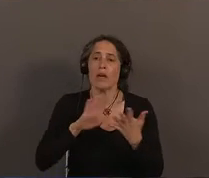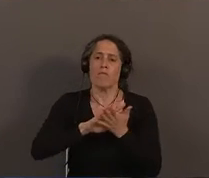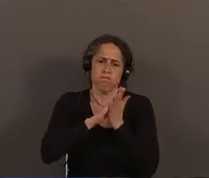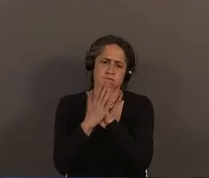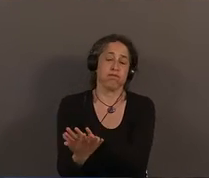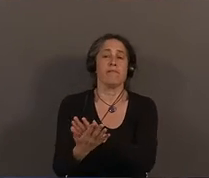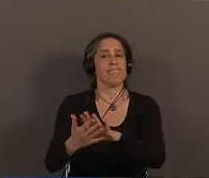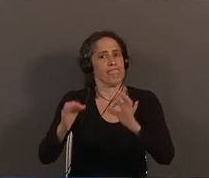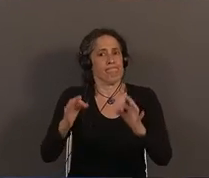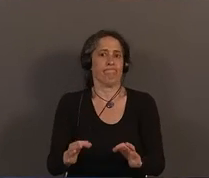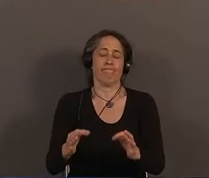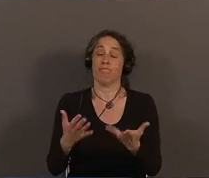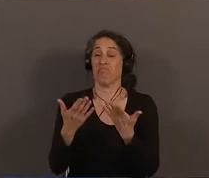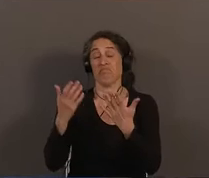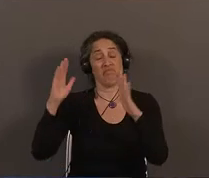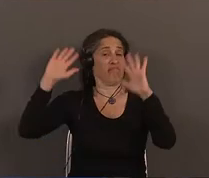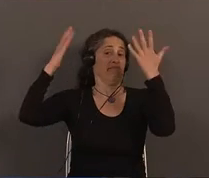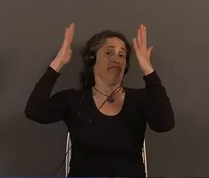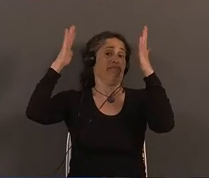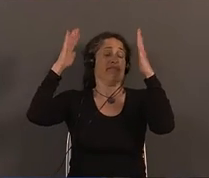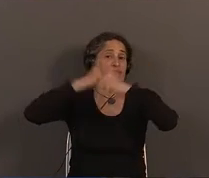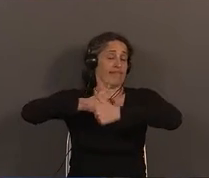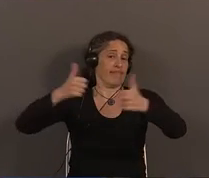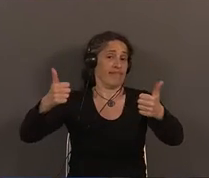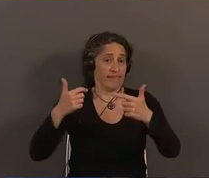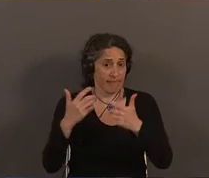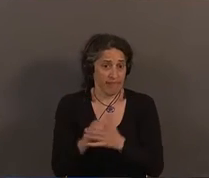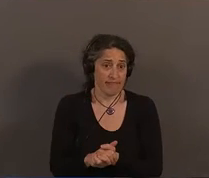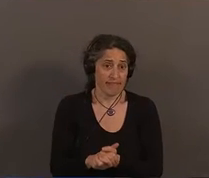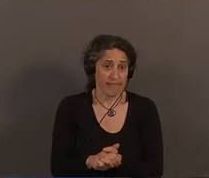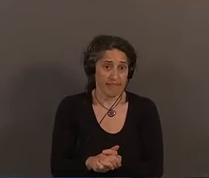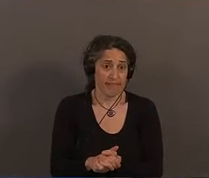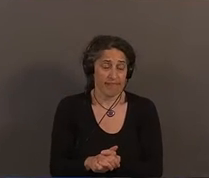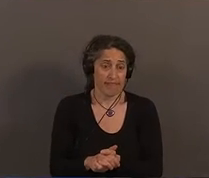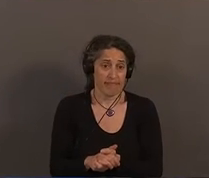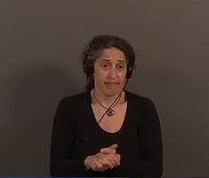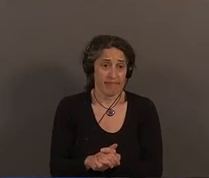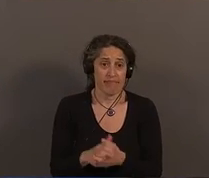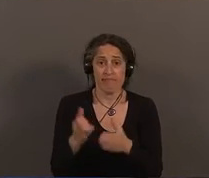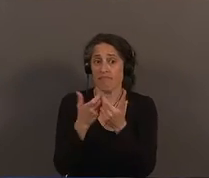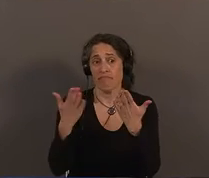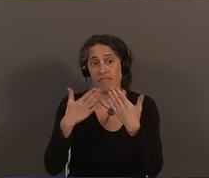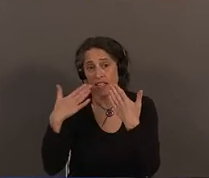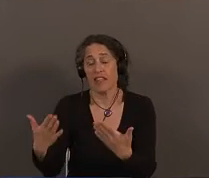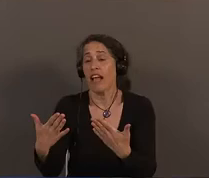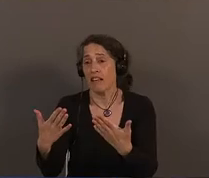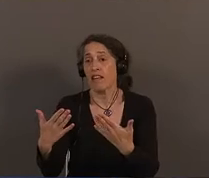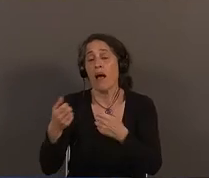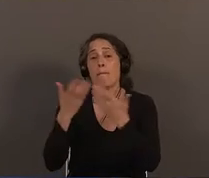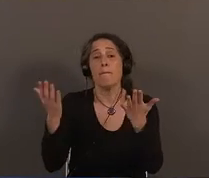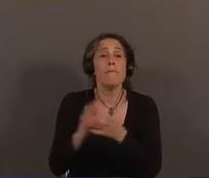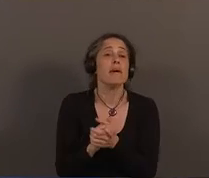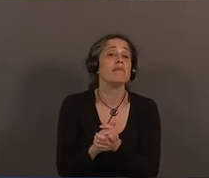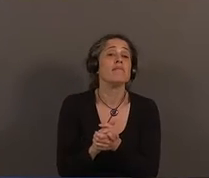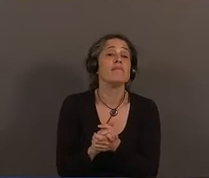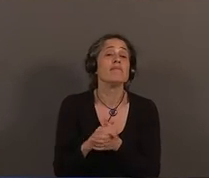to be grateful, because also there are not many sectors in Europe which are contributing so much to the idea, and I'm slowly coming